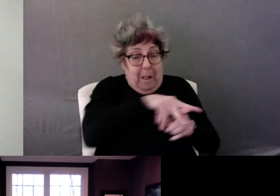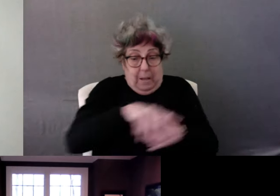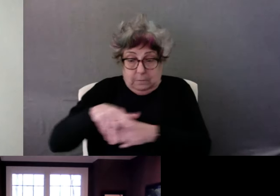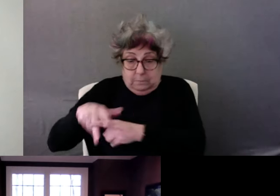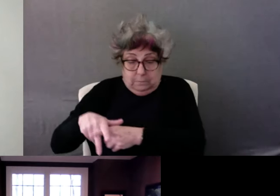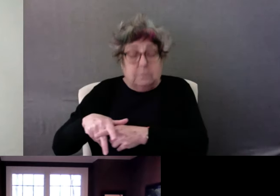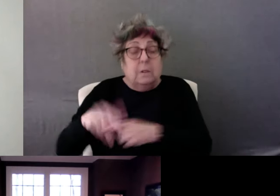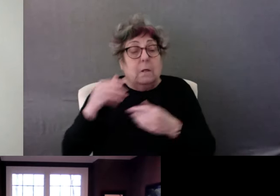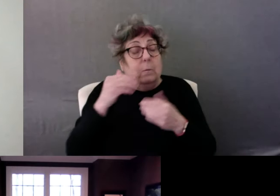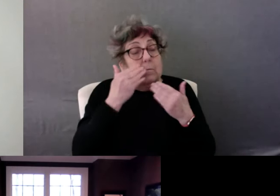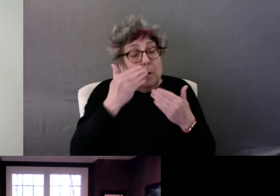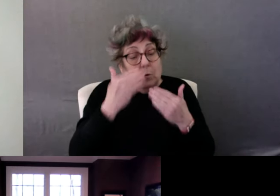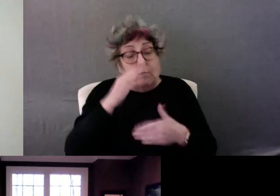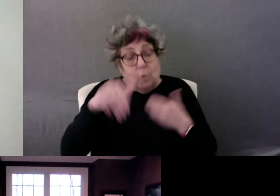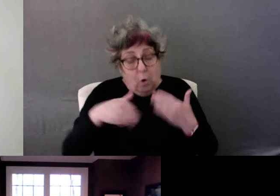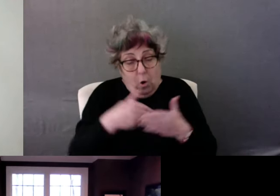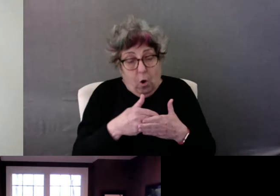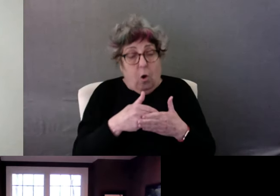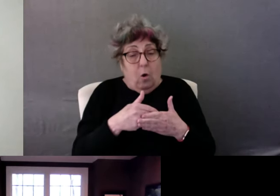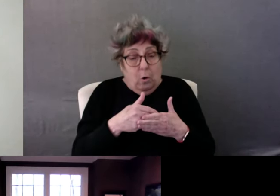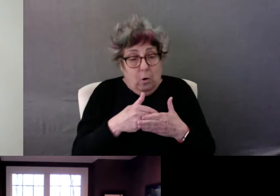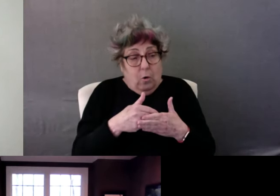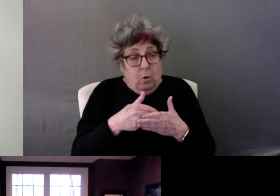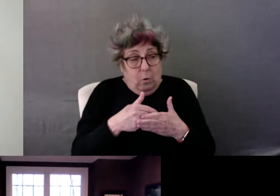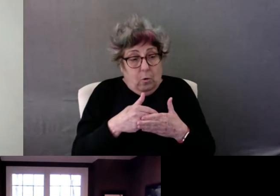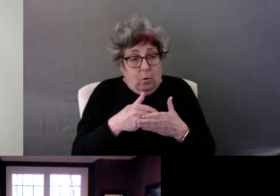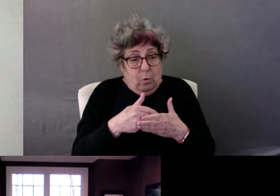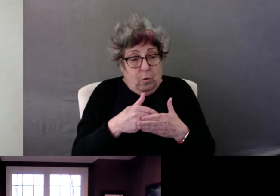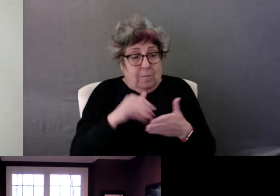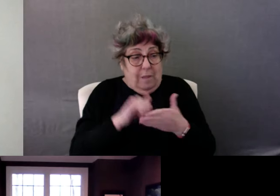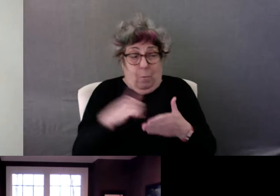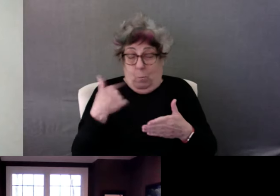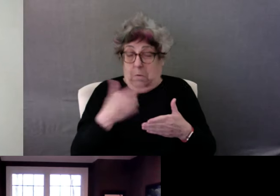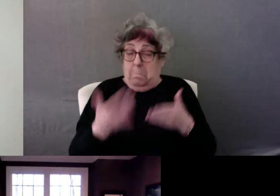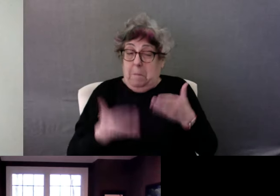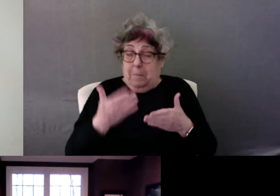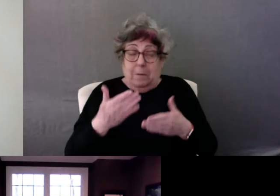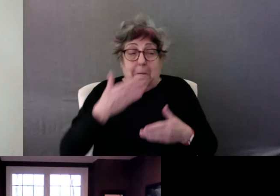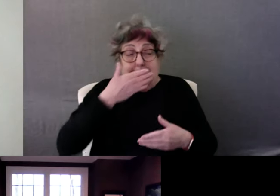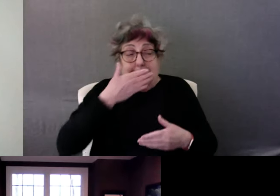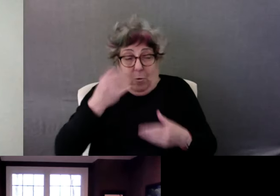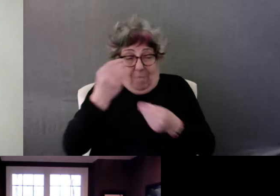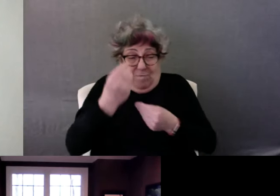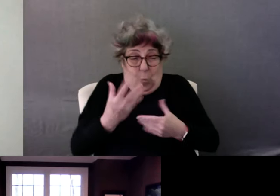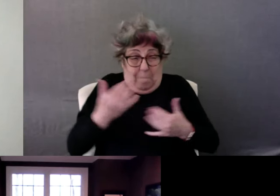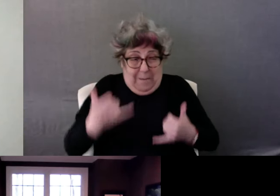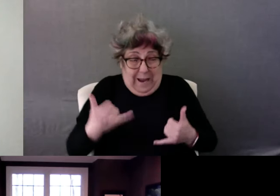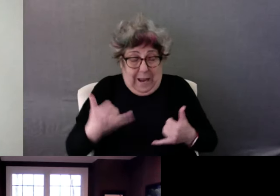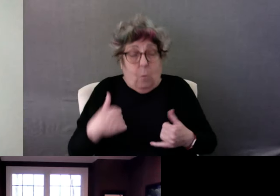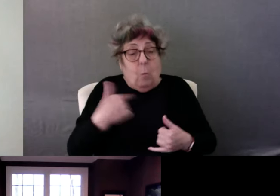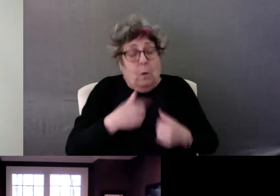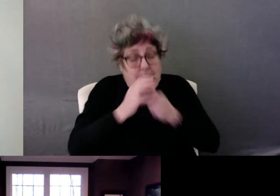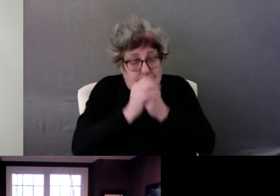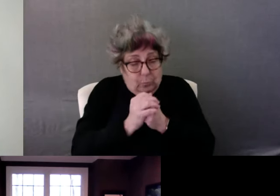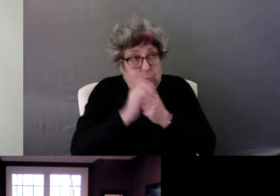you for those that loan of their time and their talent, that we might be better informed. We pray your presence upon